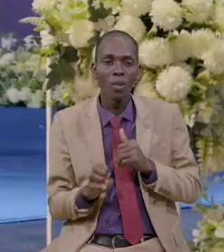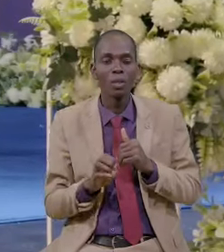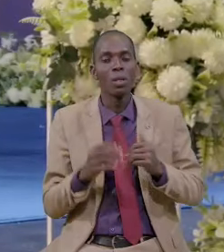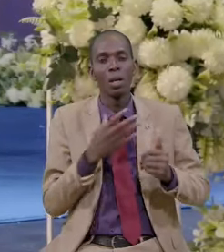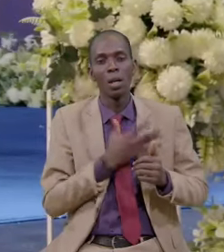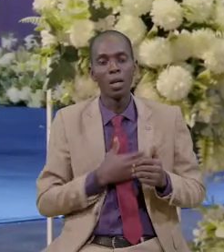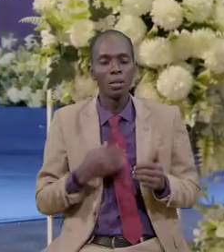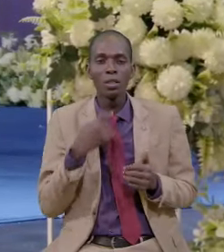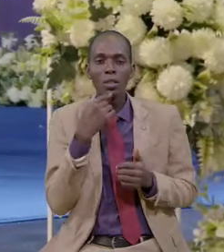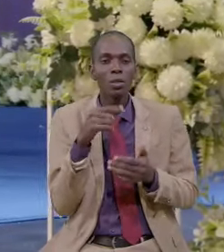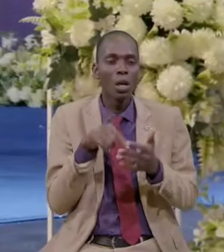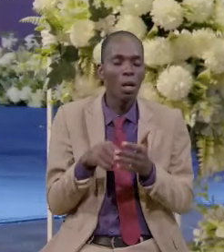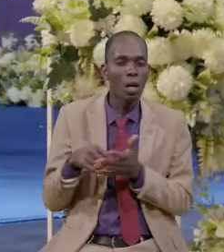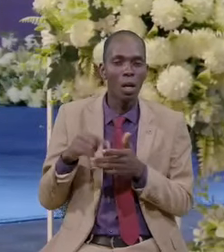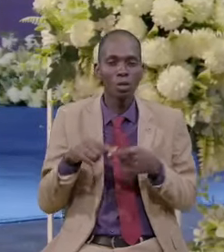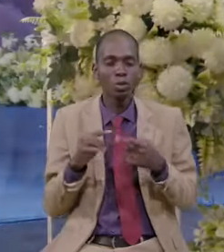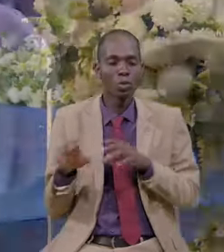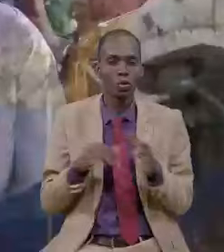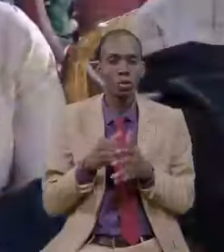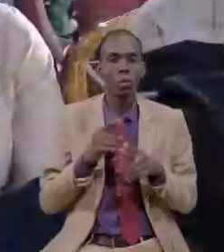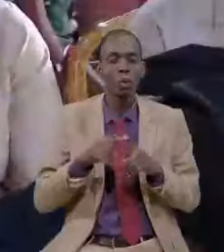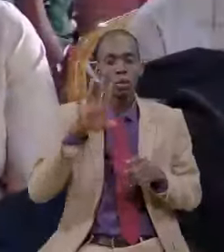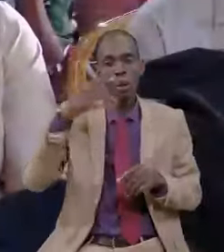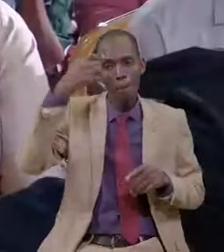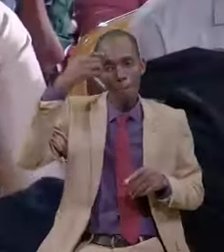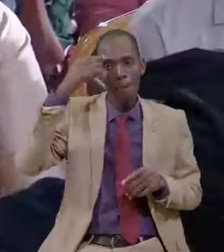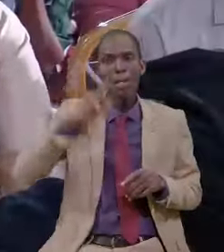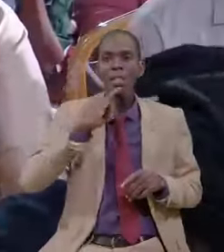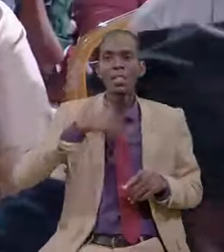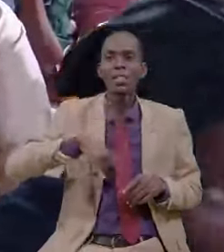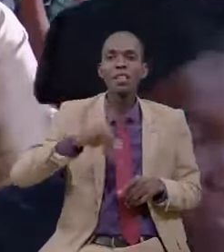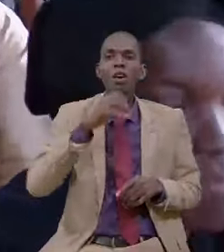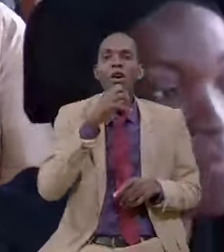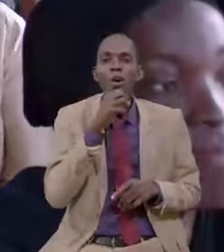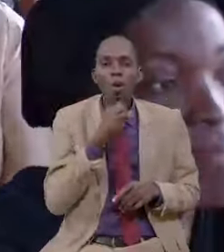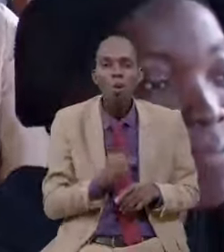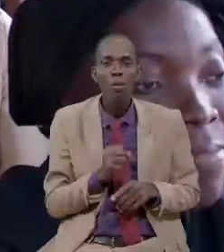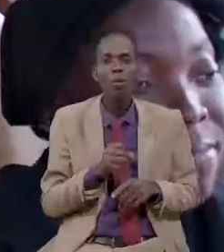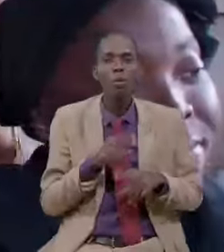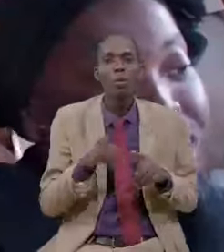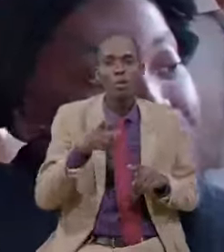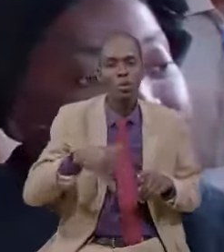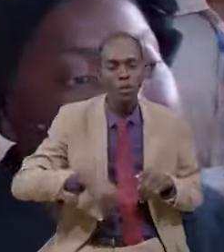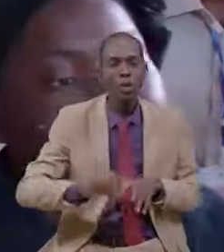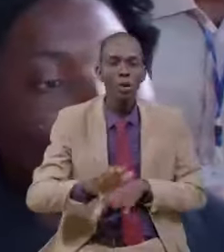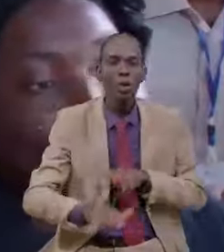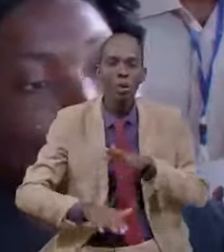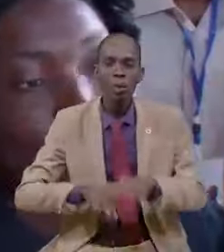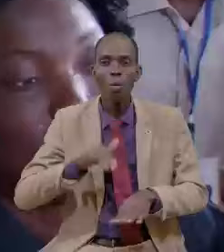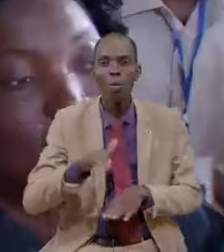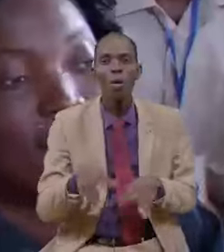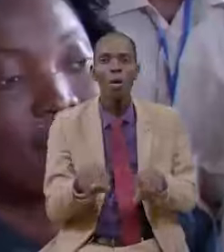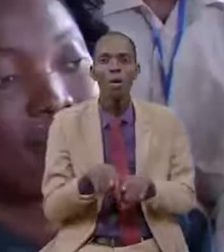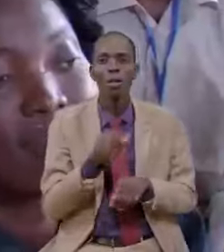an old man. And your walking is still the walking of an old